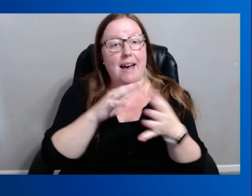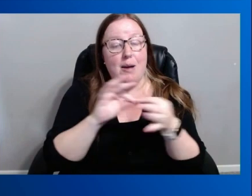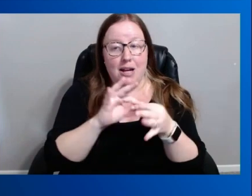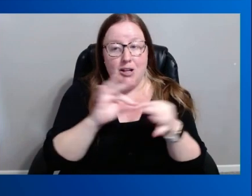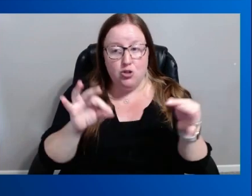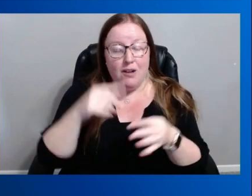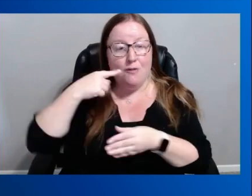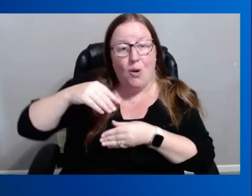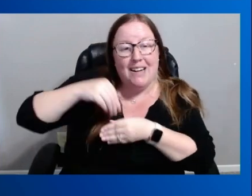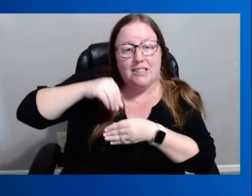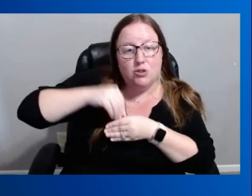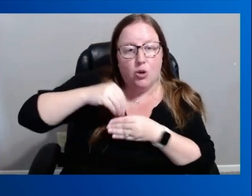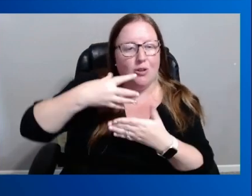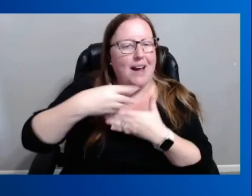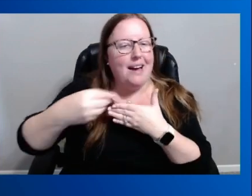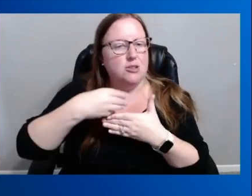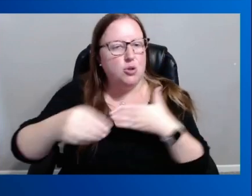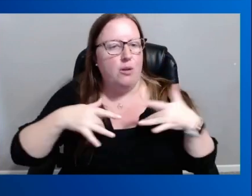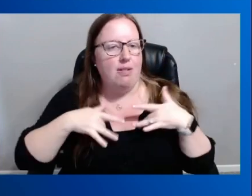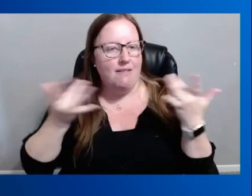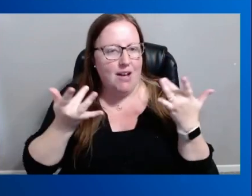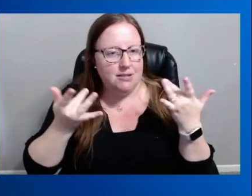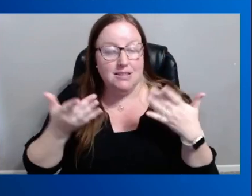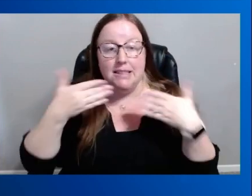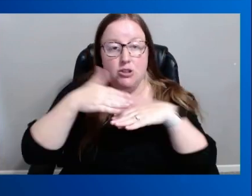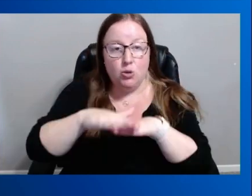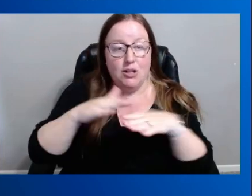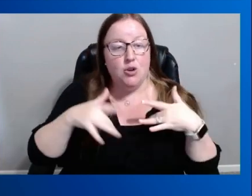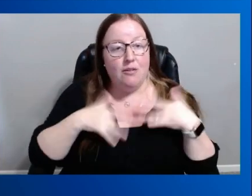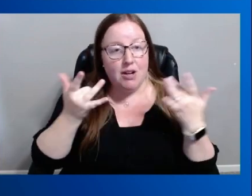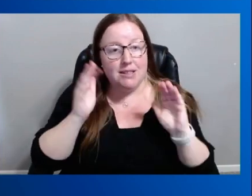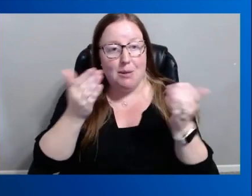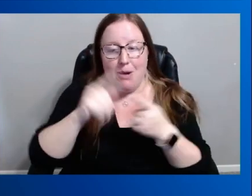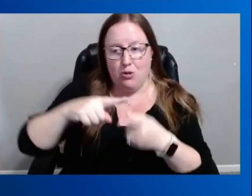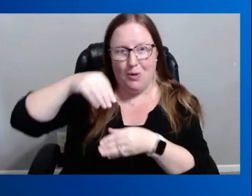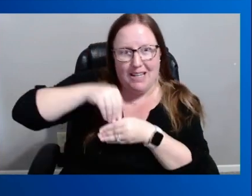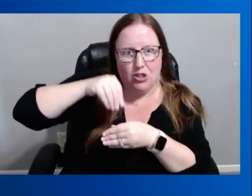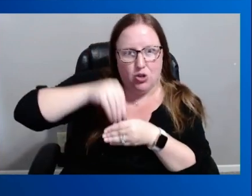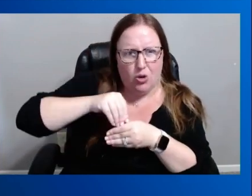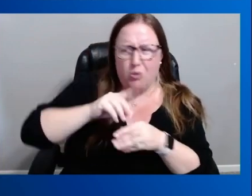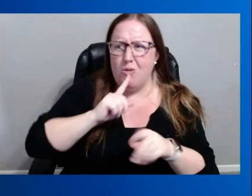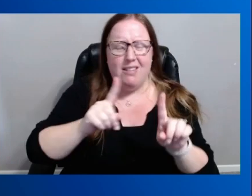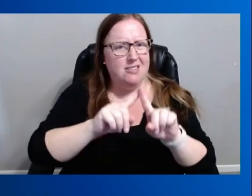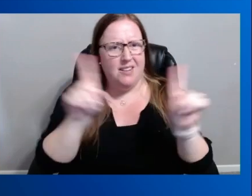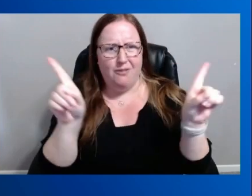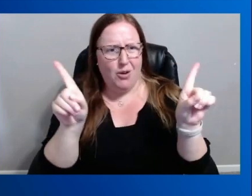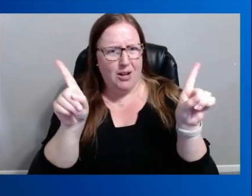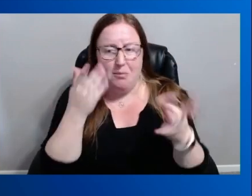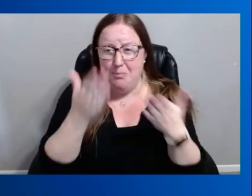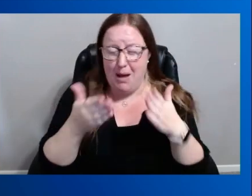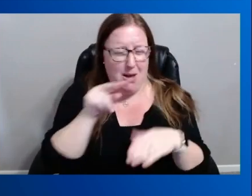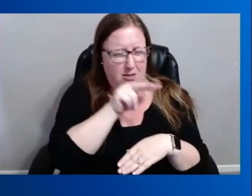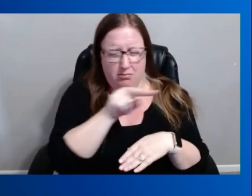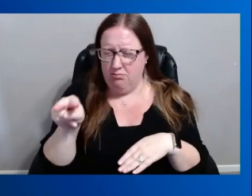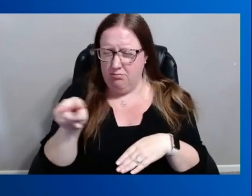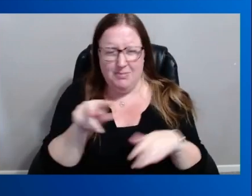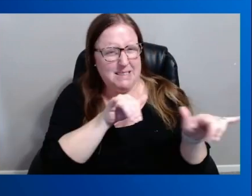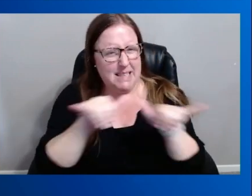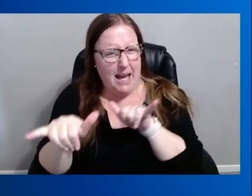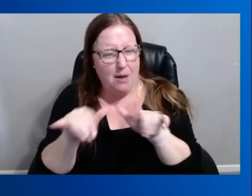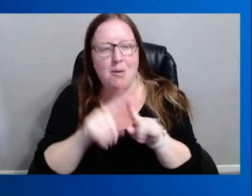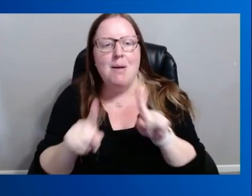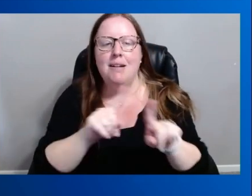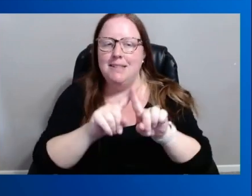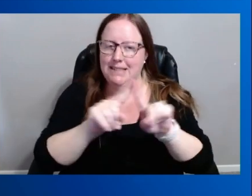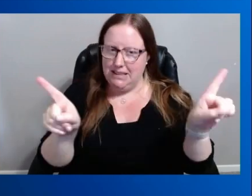and external events. Integration events versus internal events are completely different. They may look the same, but they're completely different in